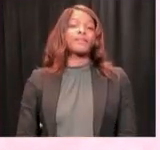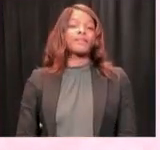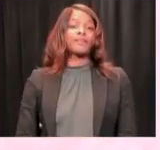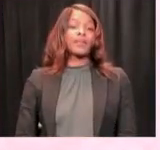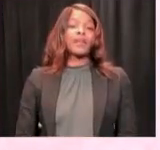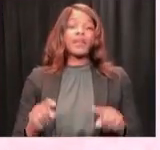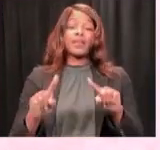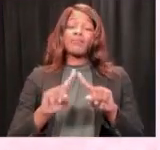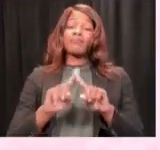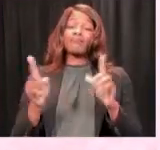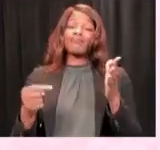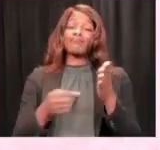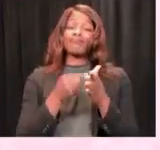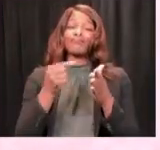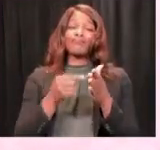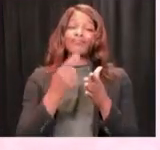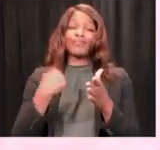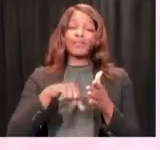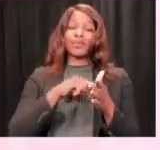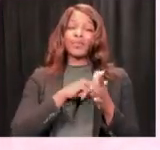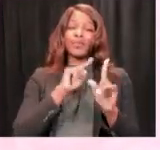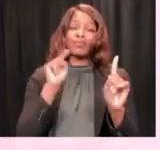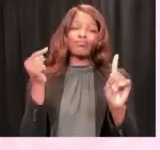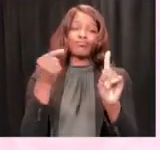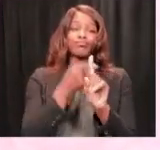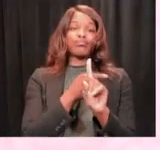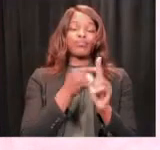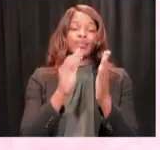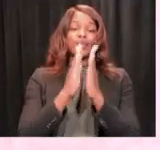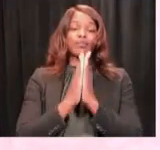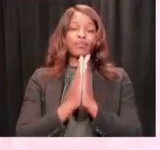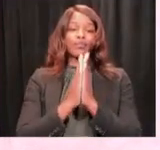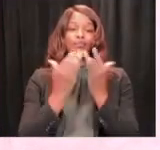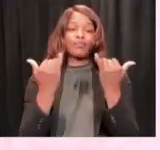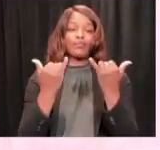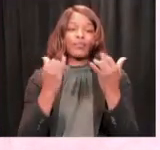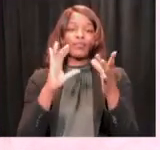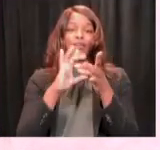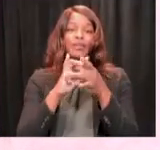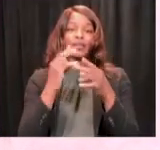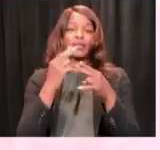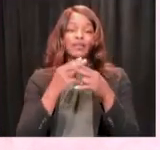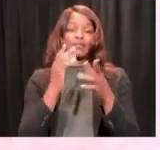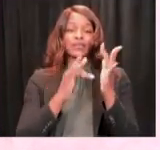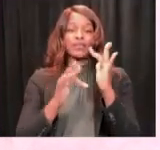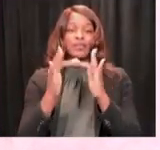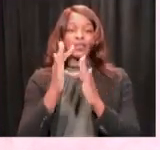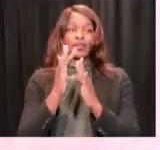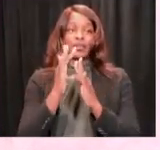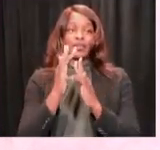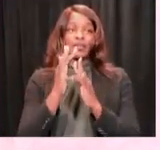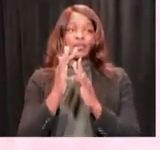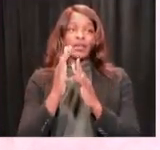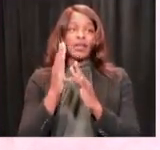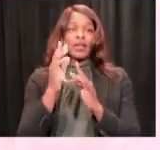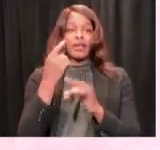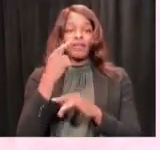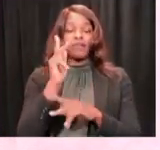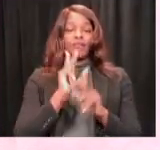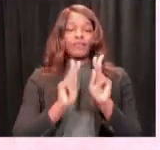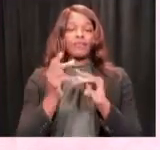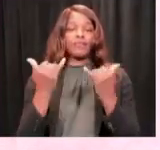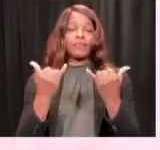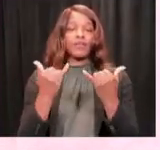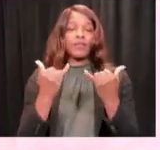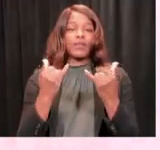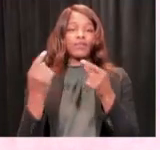sometimes we miss the mark. And Father, I pray right now in the name of Jesus. For those right now that have been